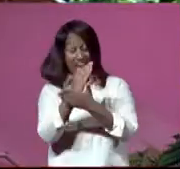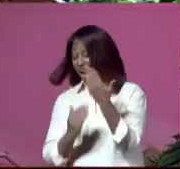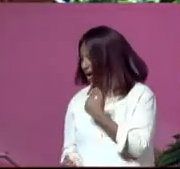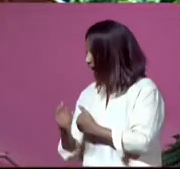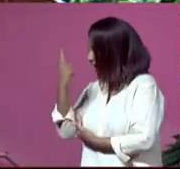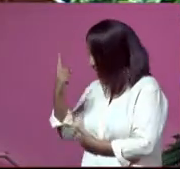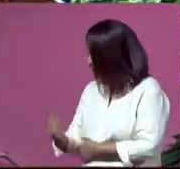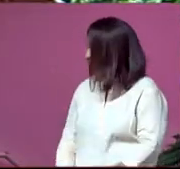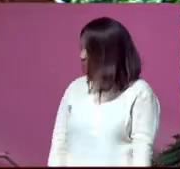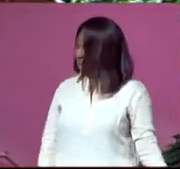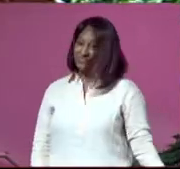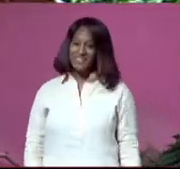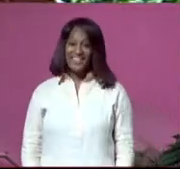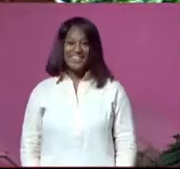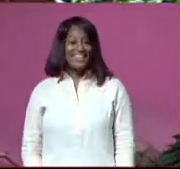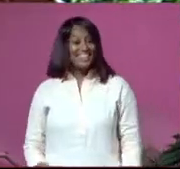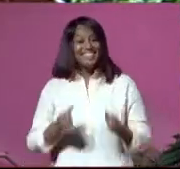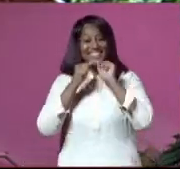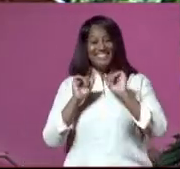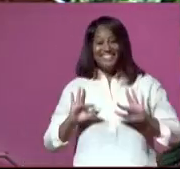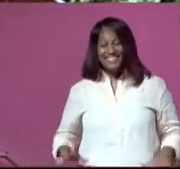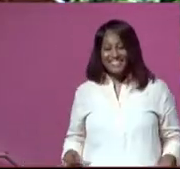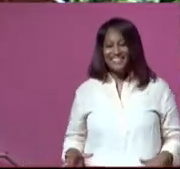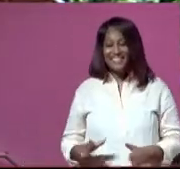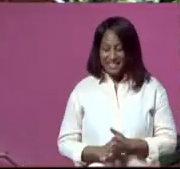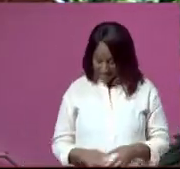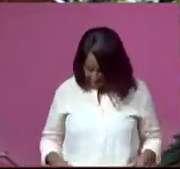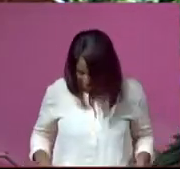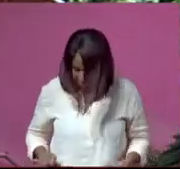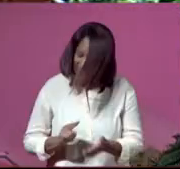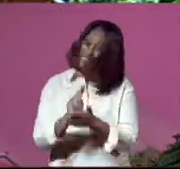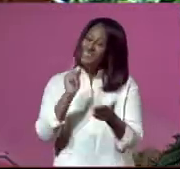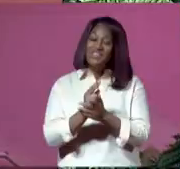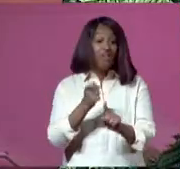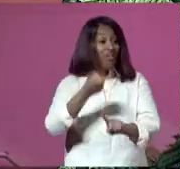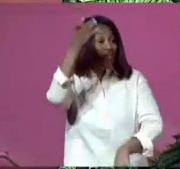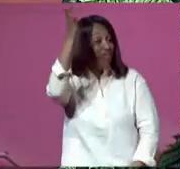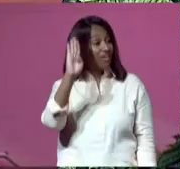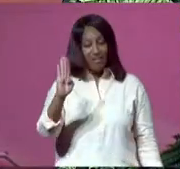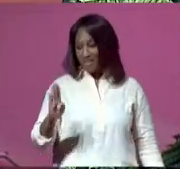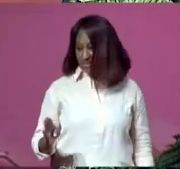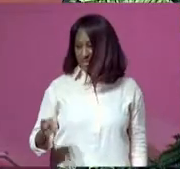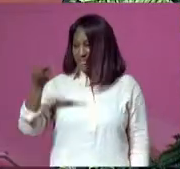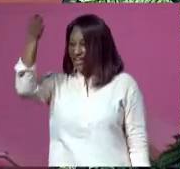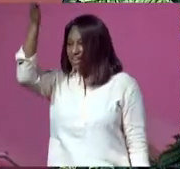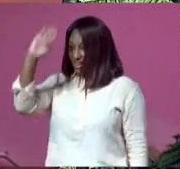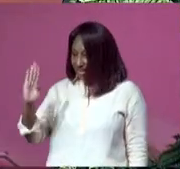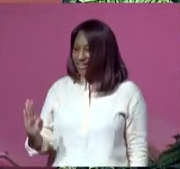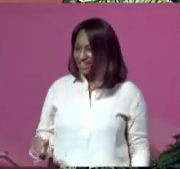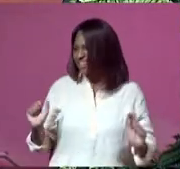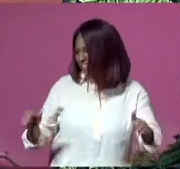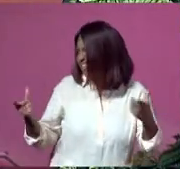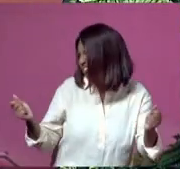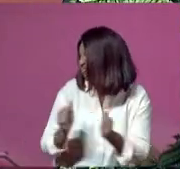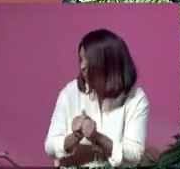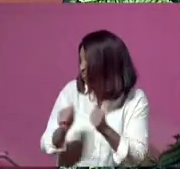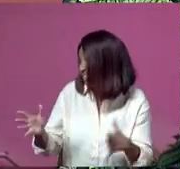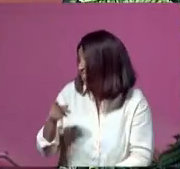here. Here's the blessing of being used by God. God